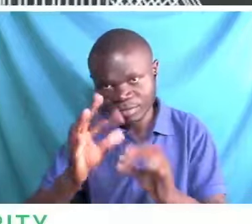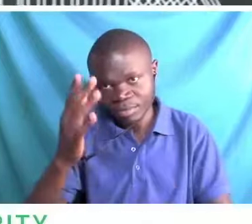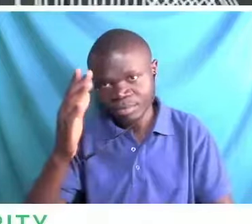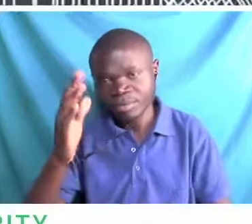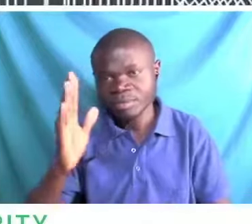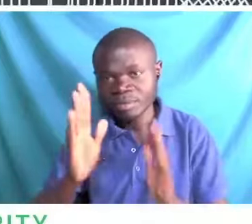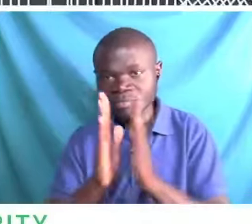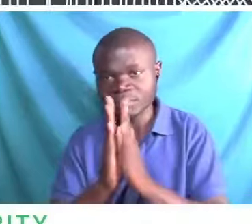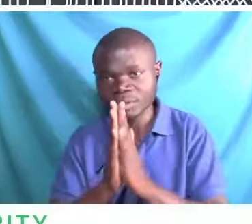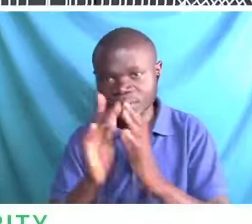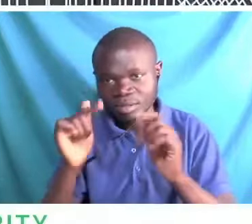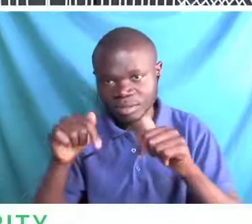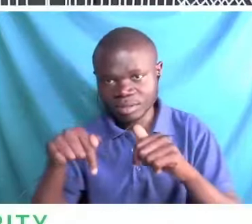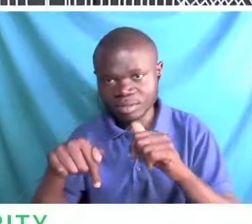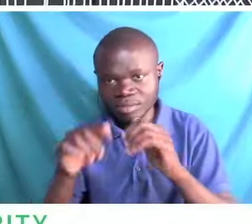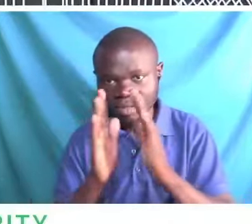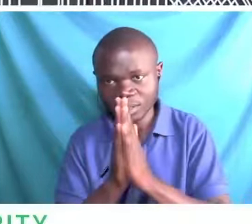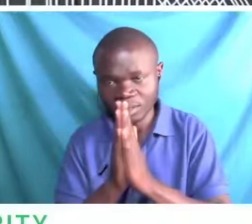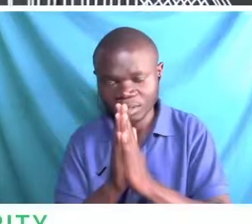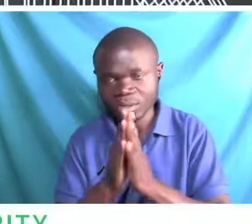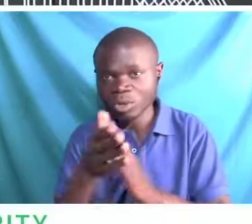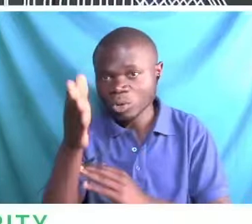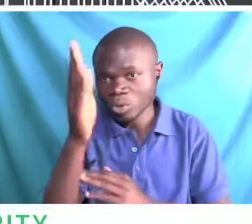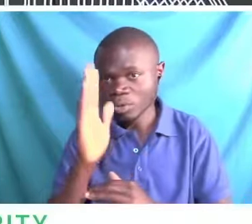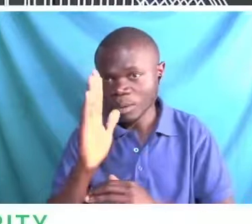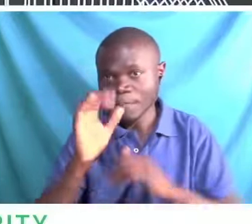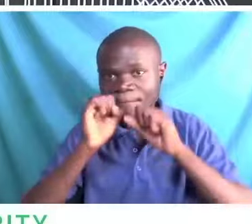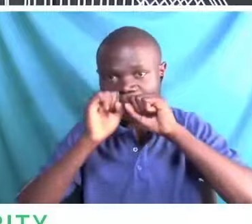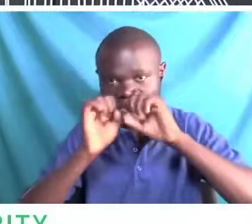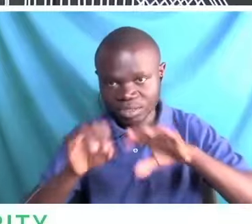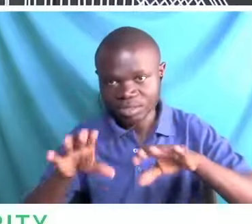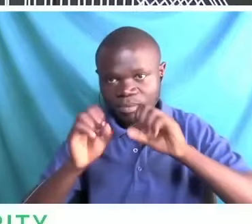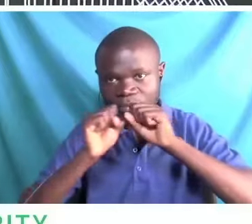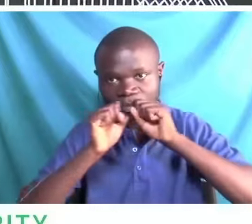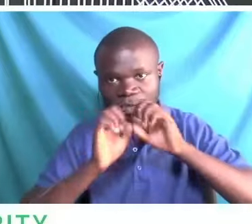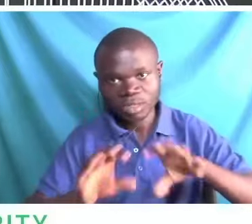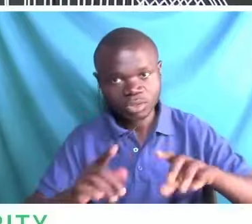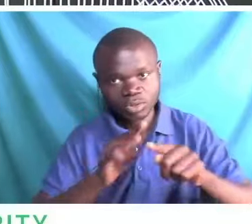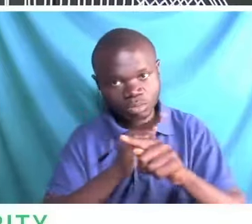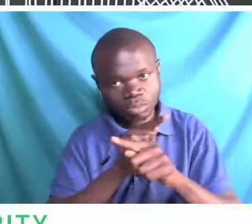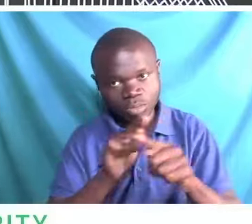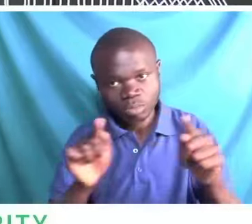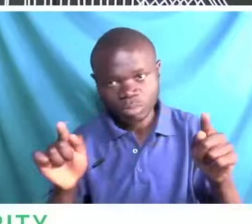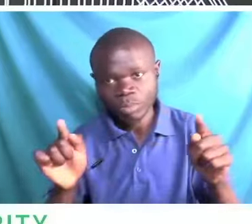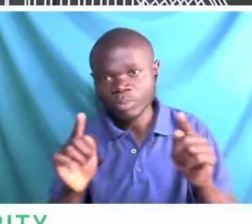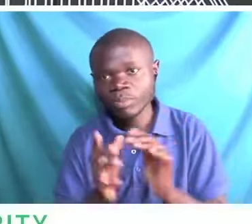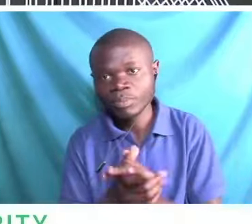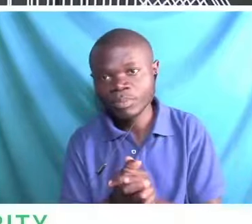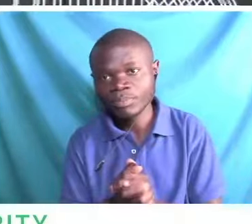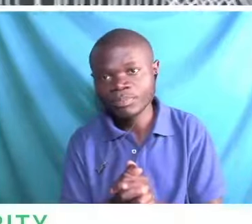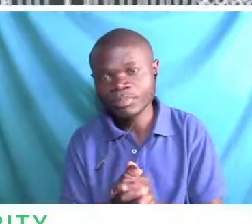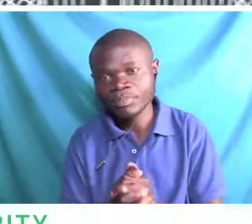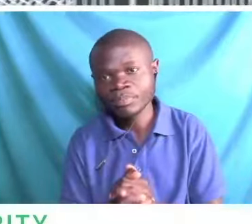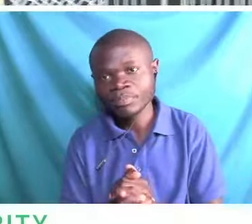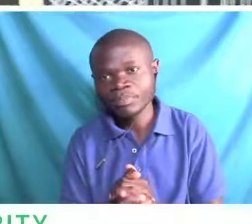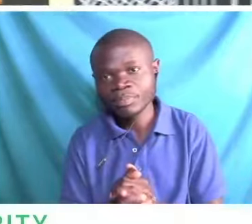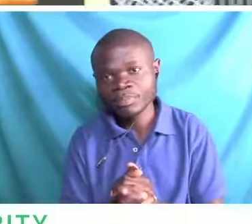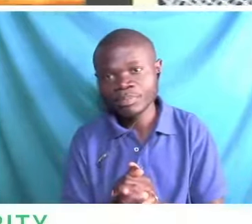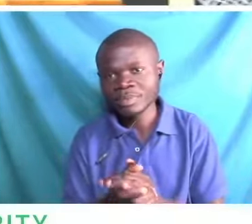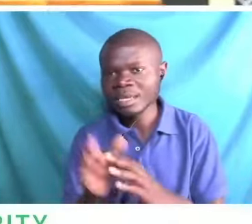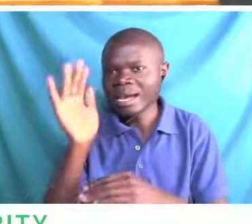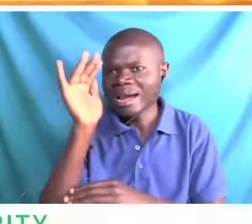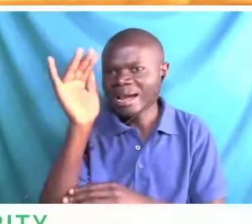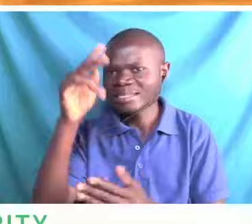prayer. God bless you. Just raise those hands. God bless you. God bless you. I will not ask you to